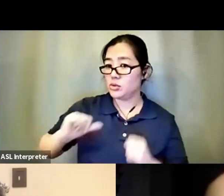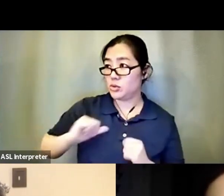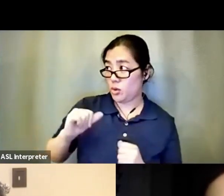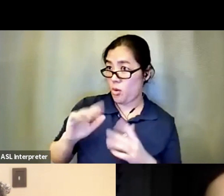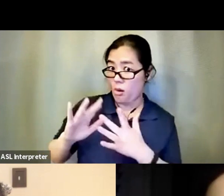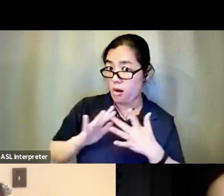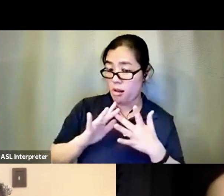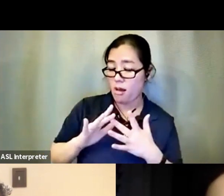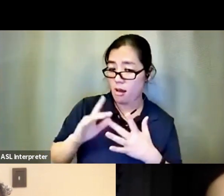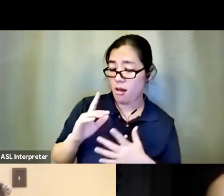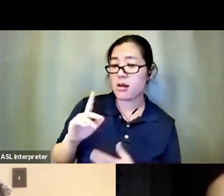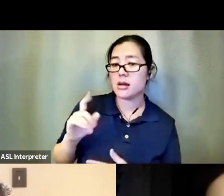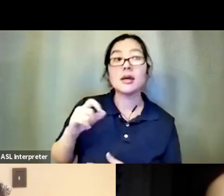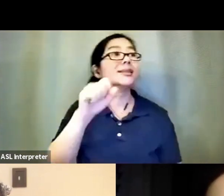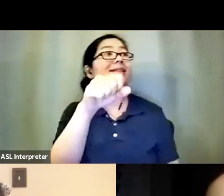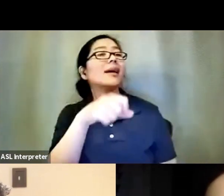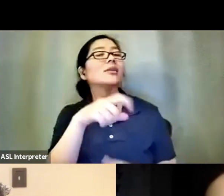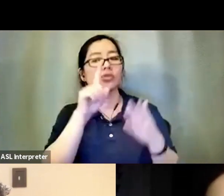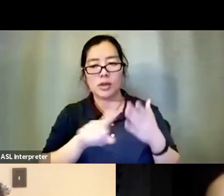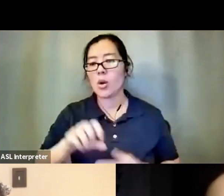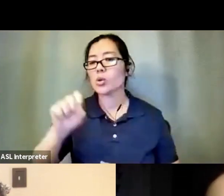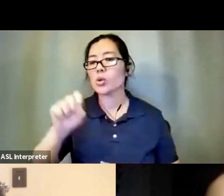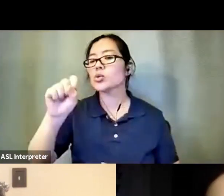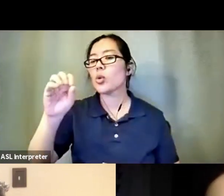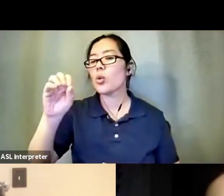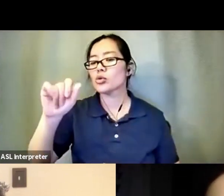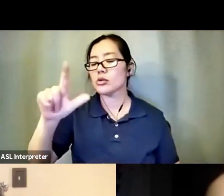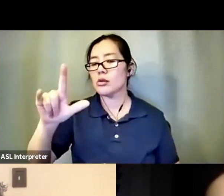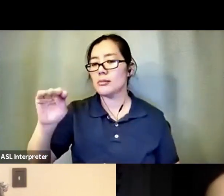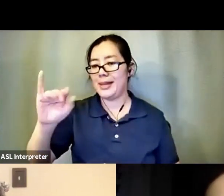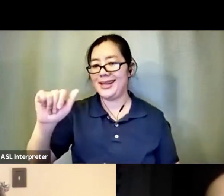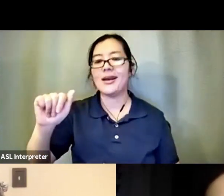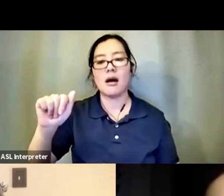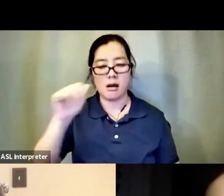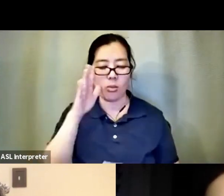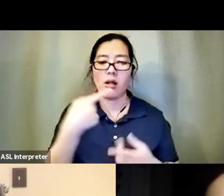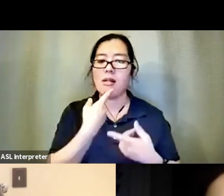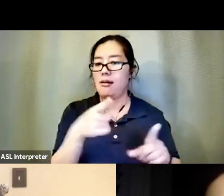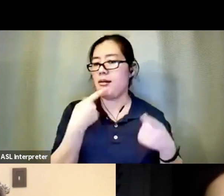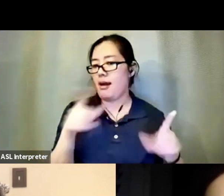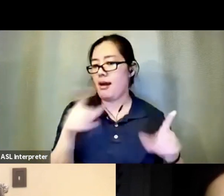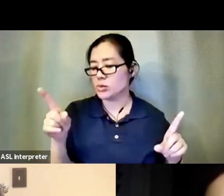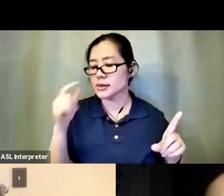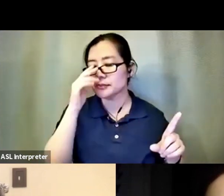Folks should check us out on social media to find out when that will be. We're hoping for an immediate